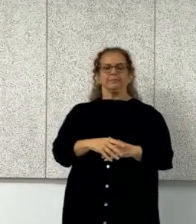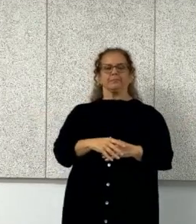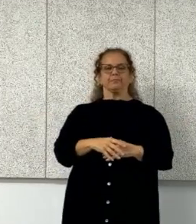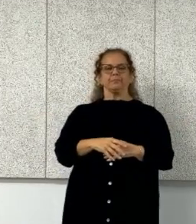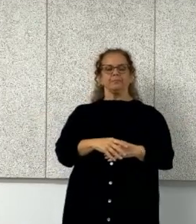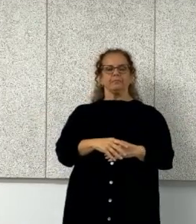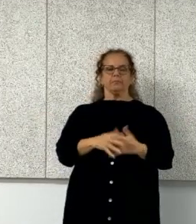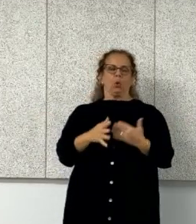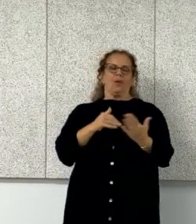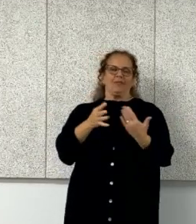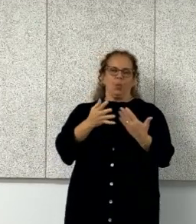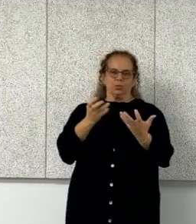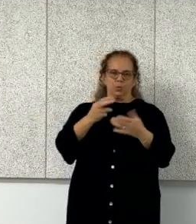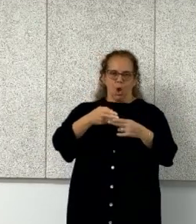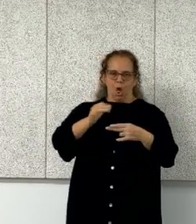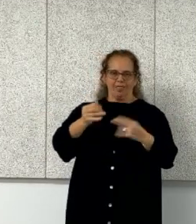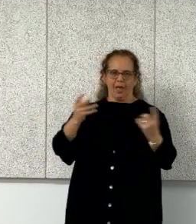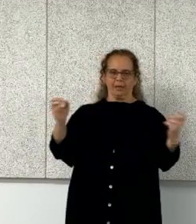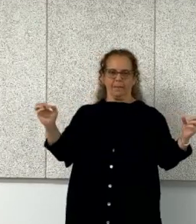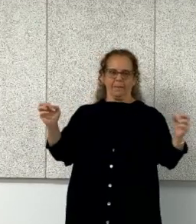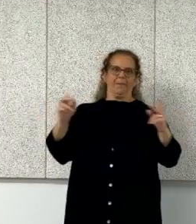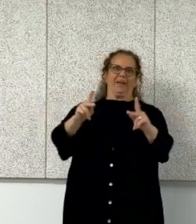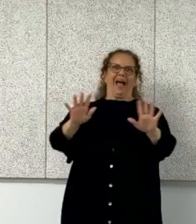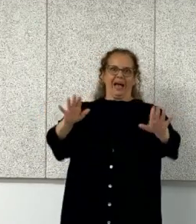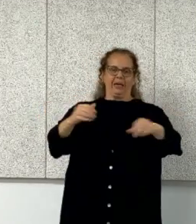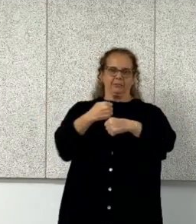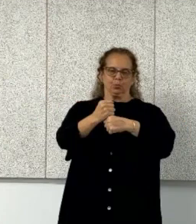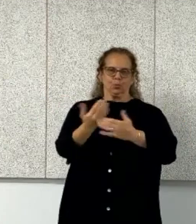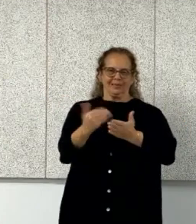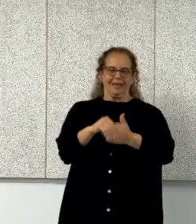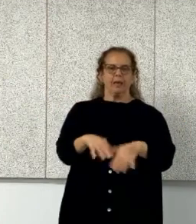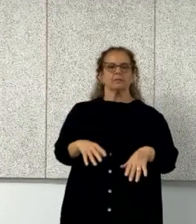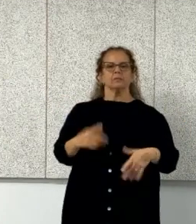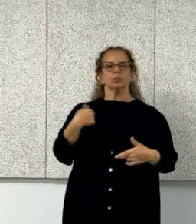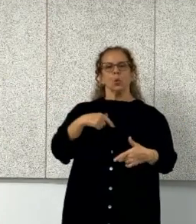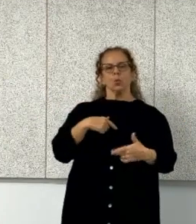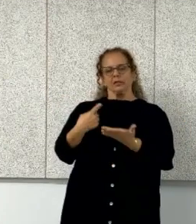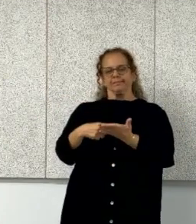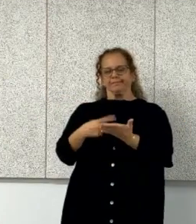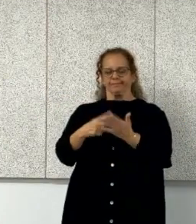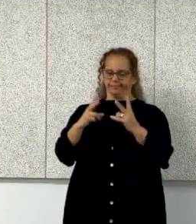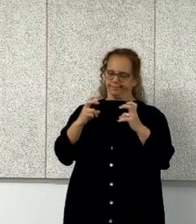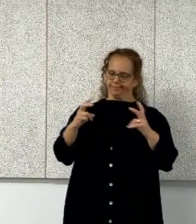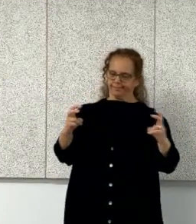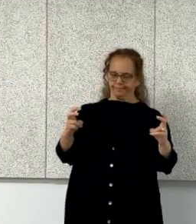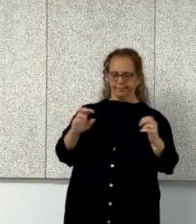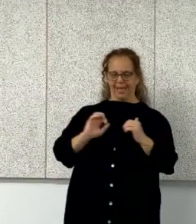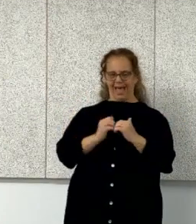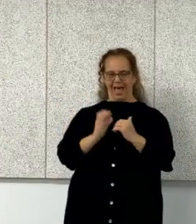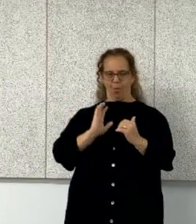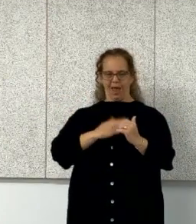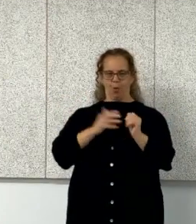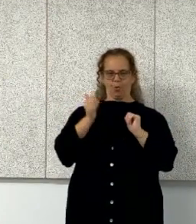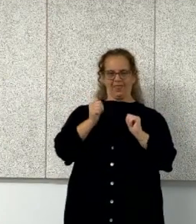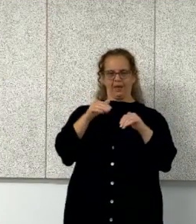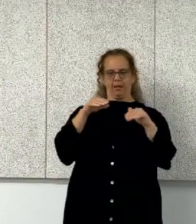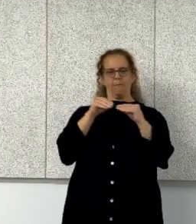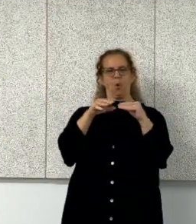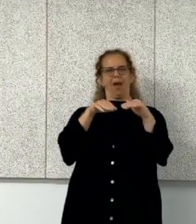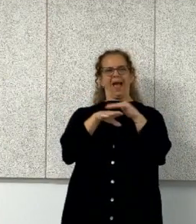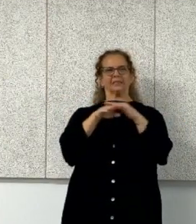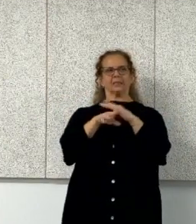And we were, you know, asking ourselves, what can we do to make theater more accessible to our